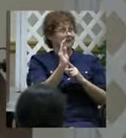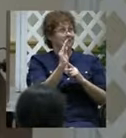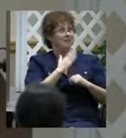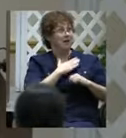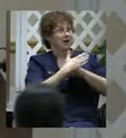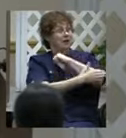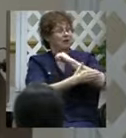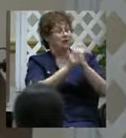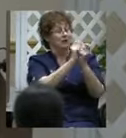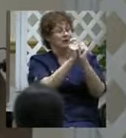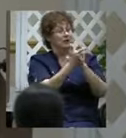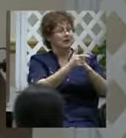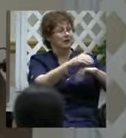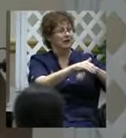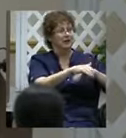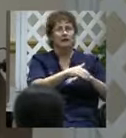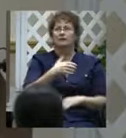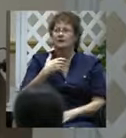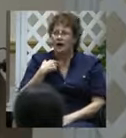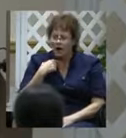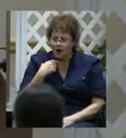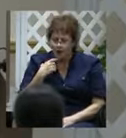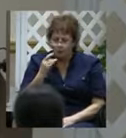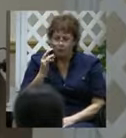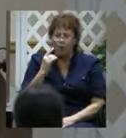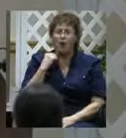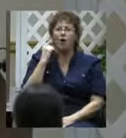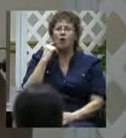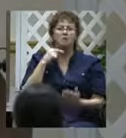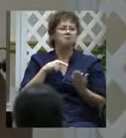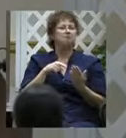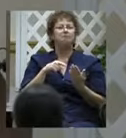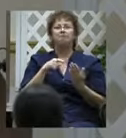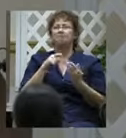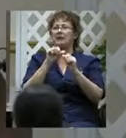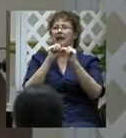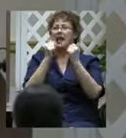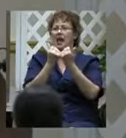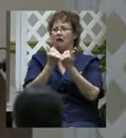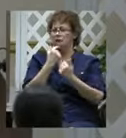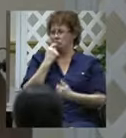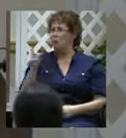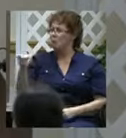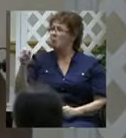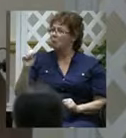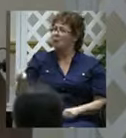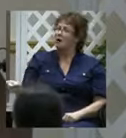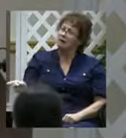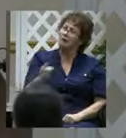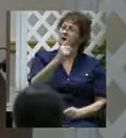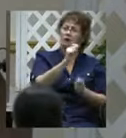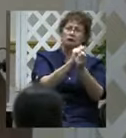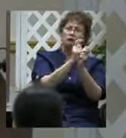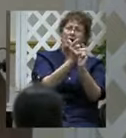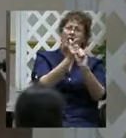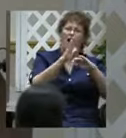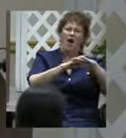And I've heard of situations where the agency got in trouble for telling that LEP person to go get it translated on